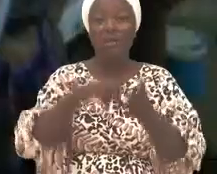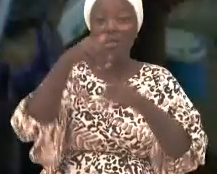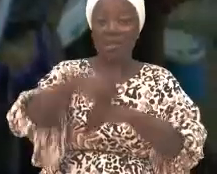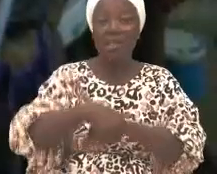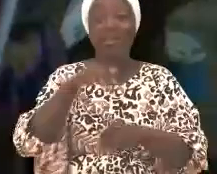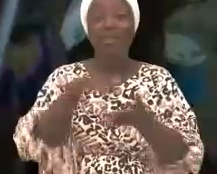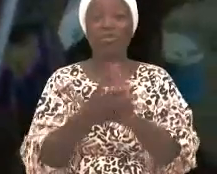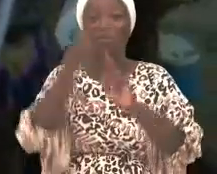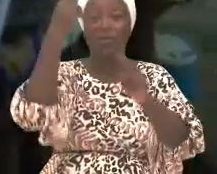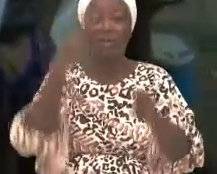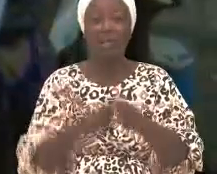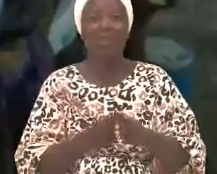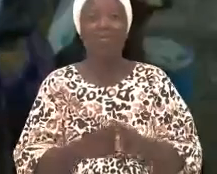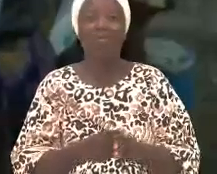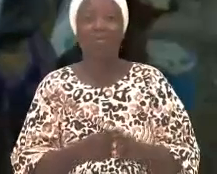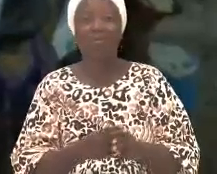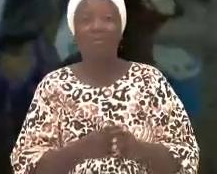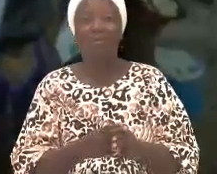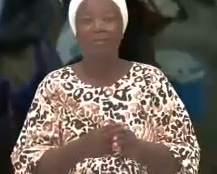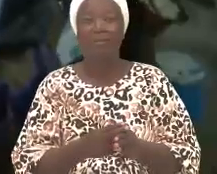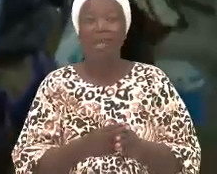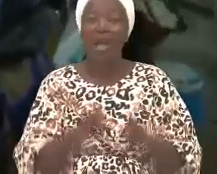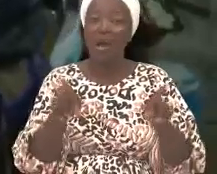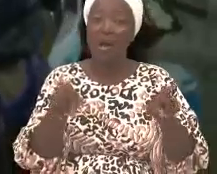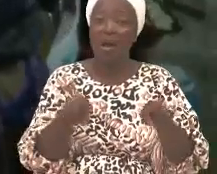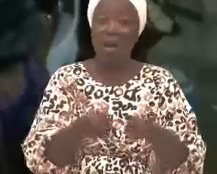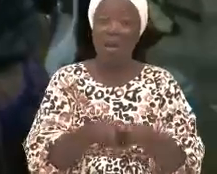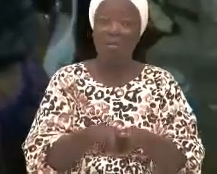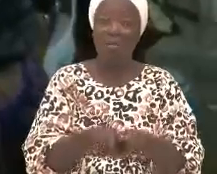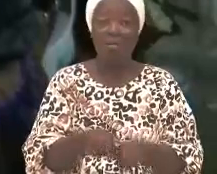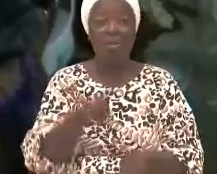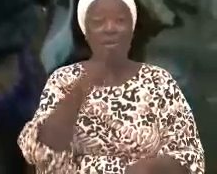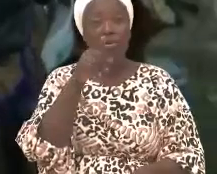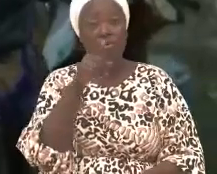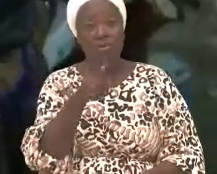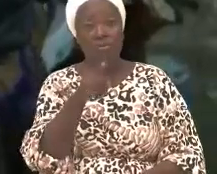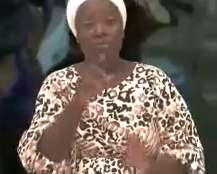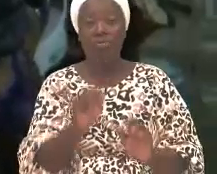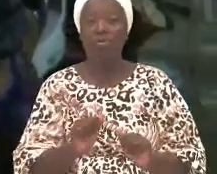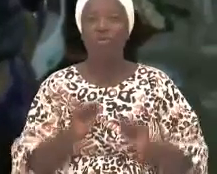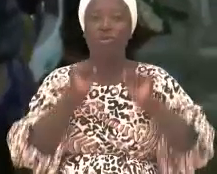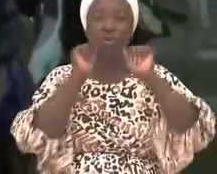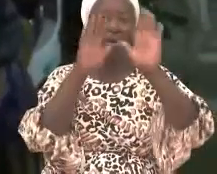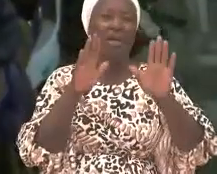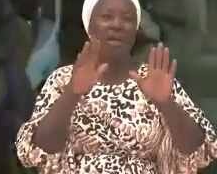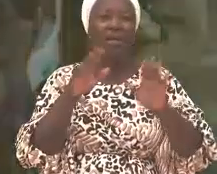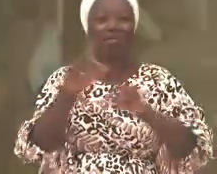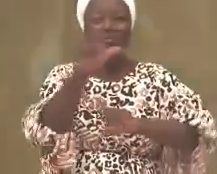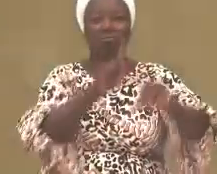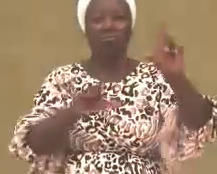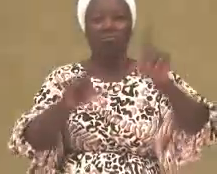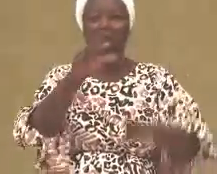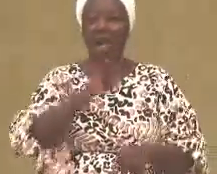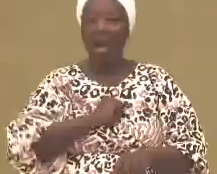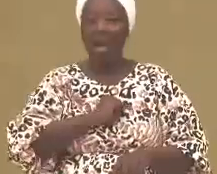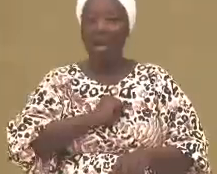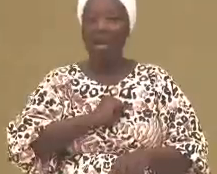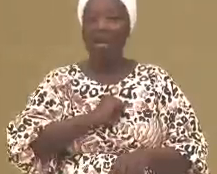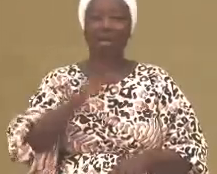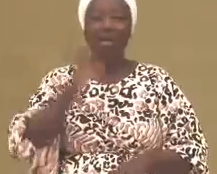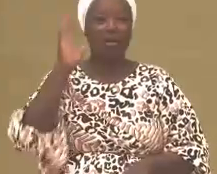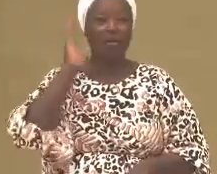Jesus' name. As you surrender, I will surrender.